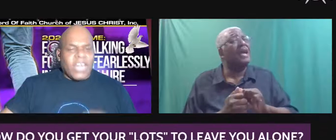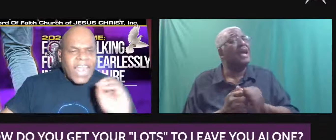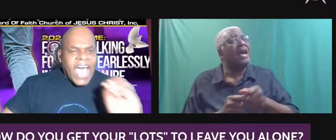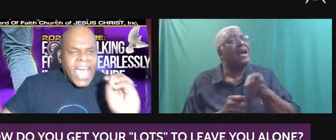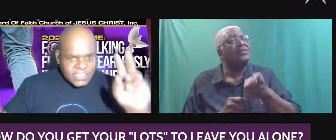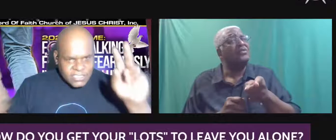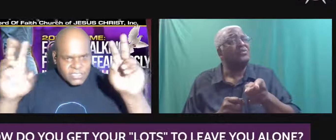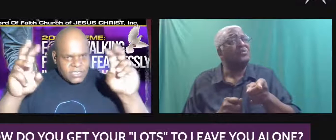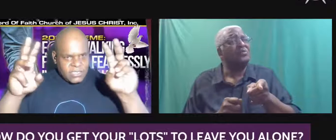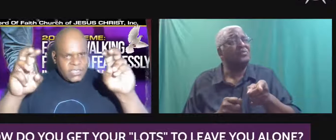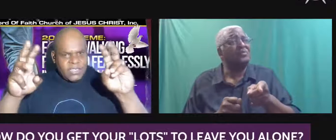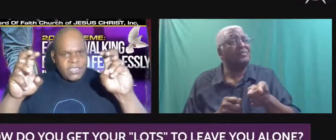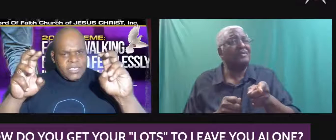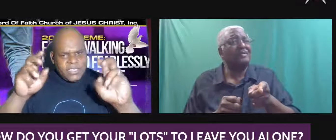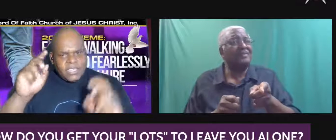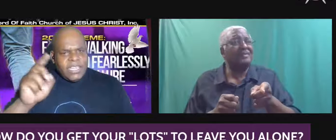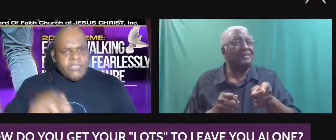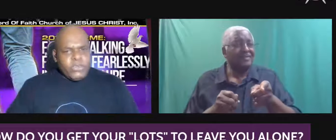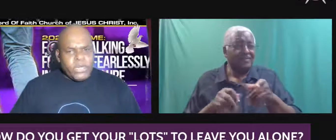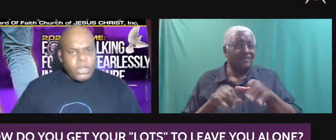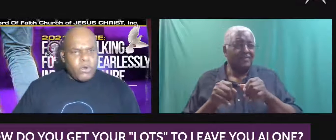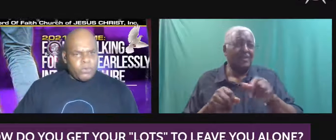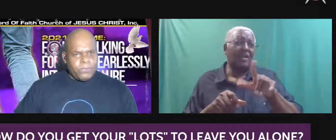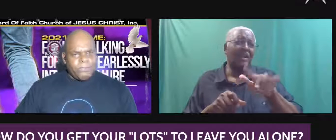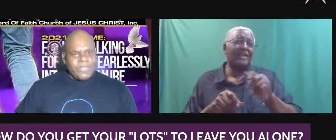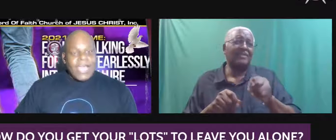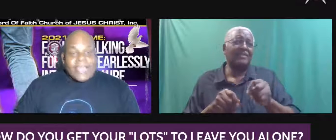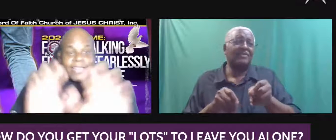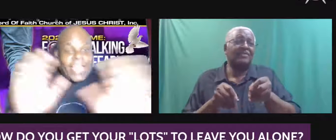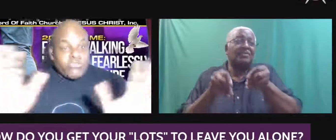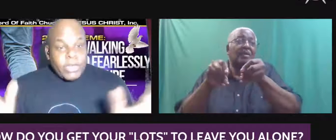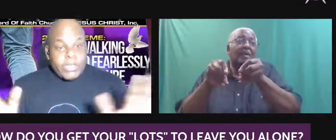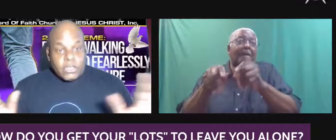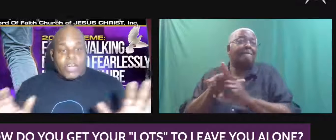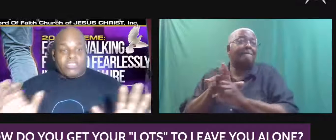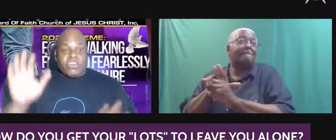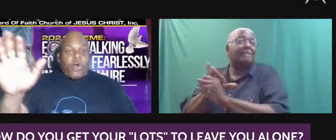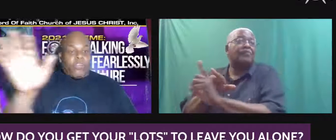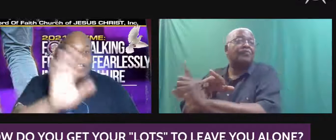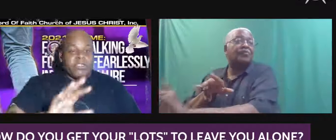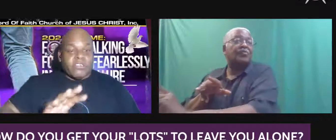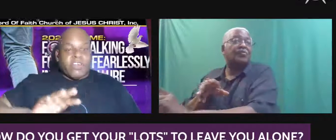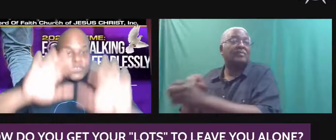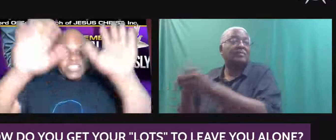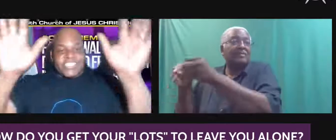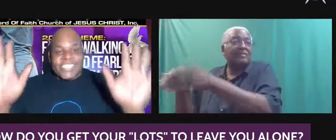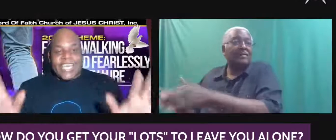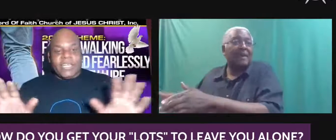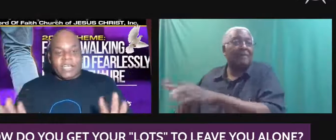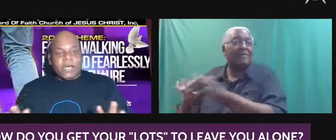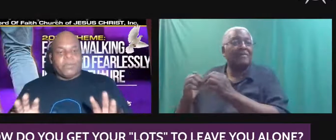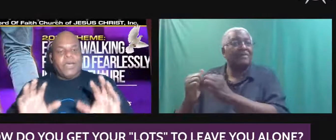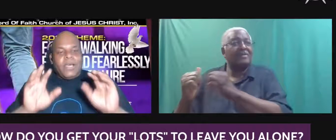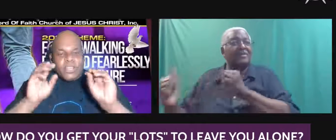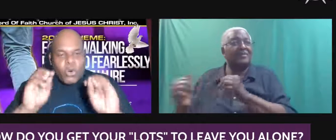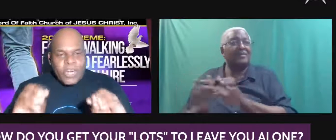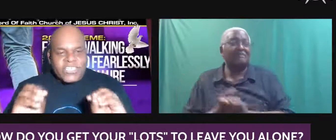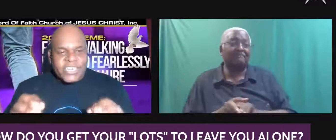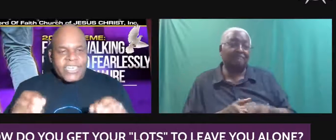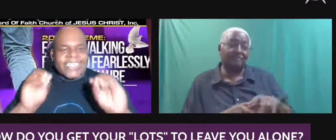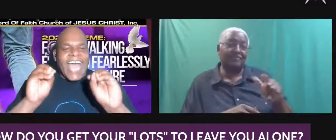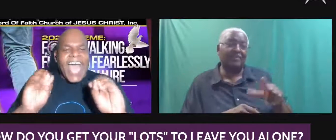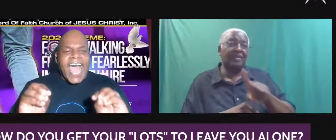get your lots to leave you alone? That's really the question. All the other stuff was just setting it up.